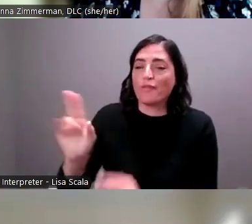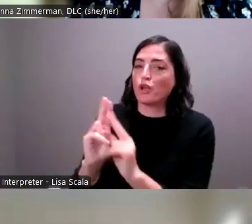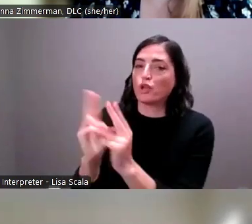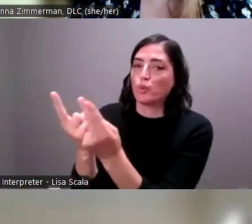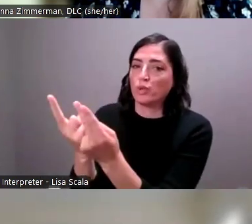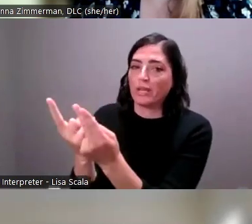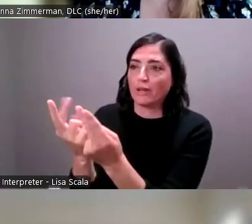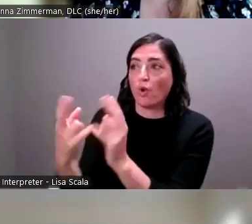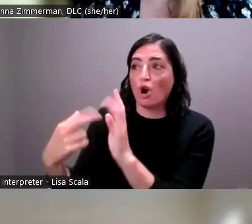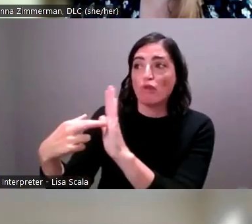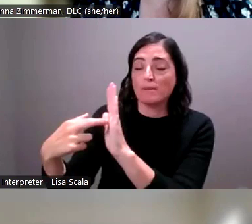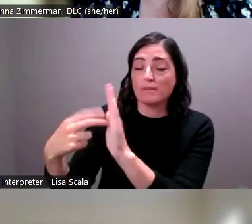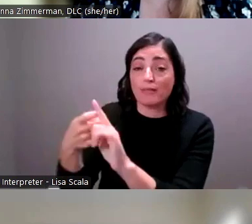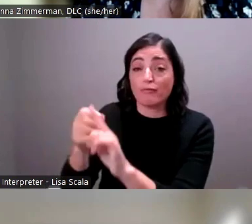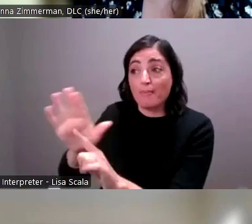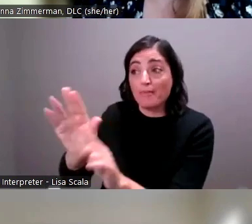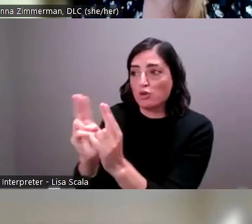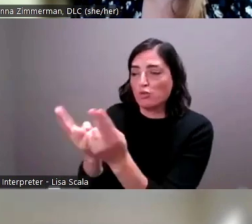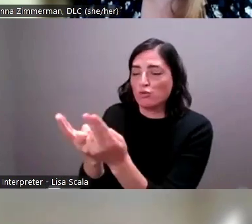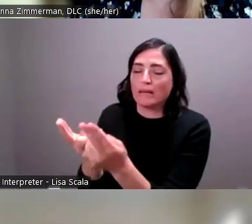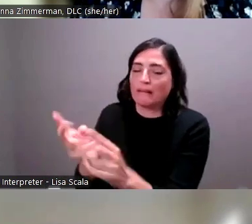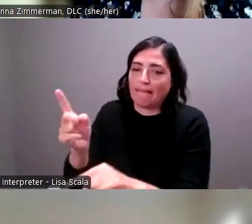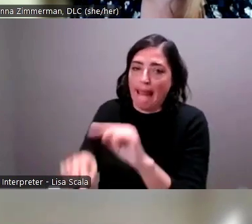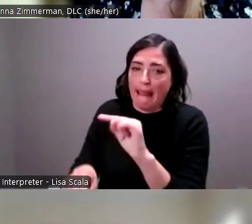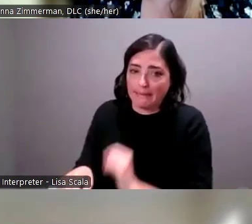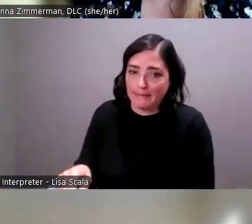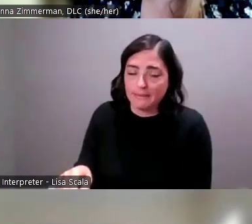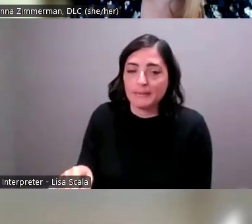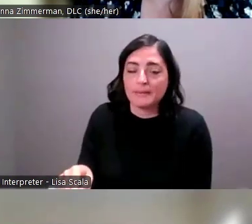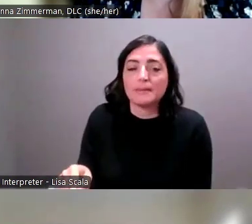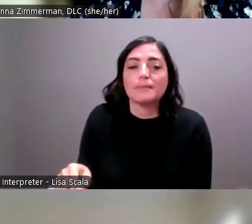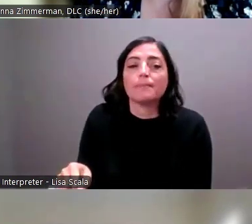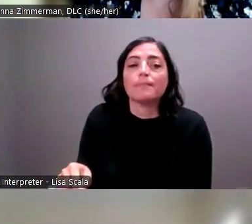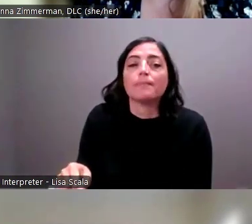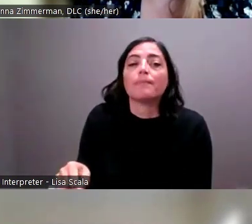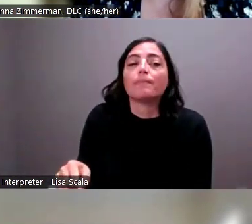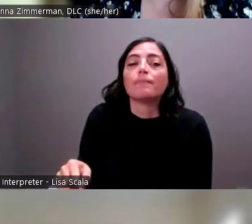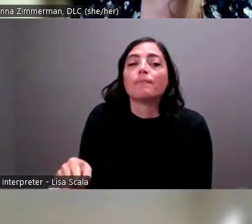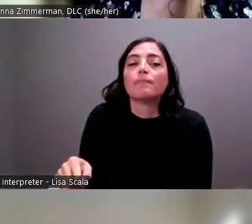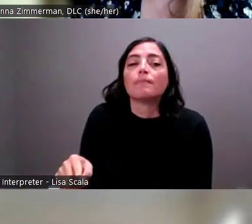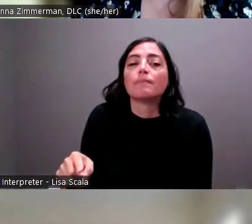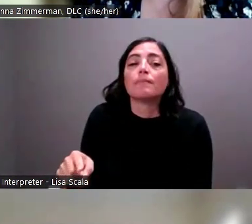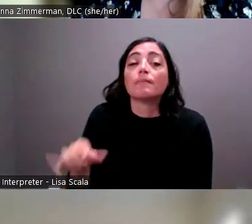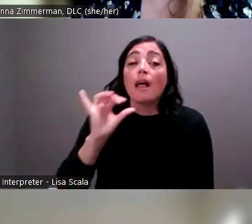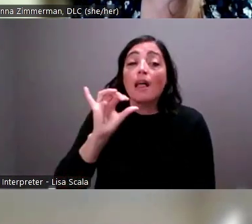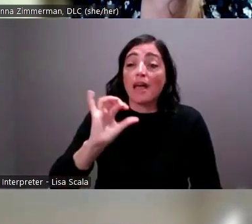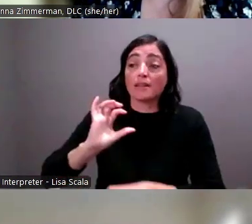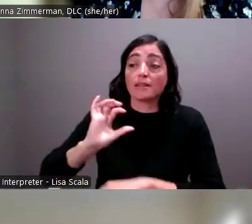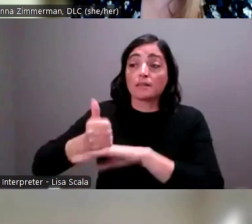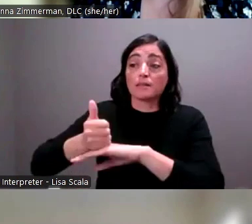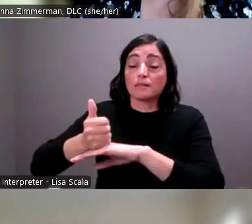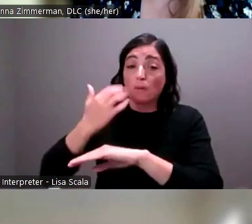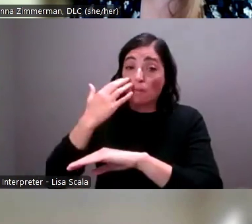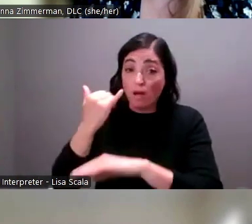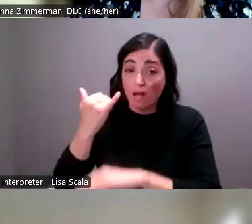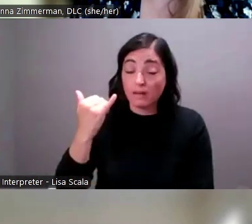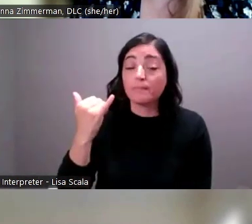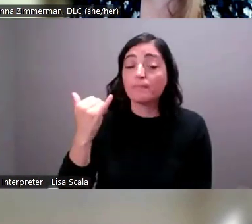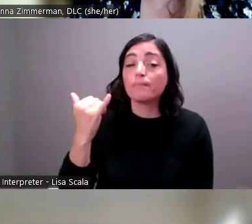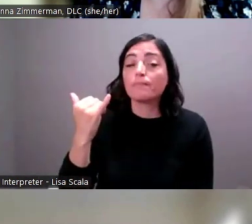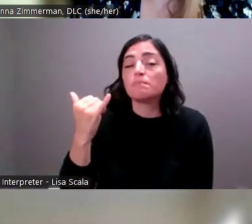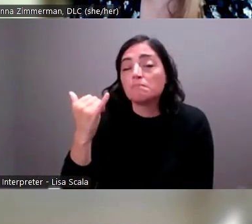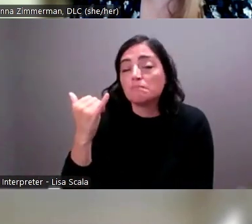or a representative of the voters' union. So that is in place because, you